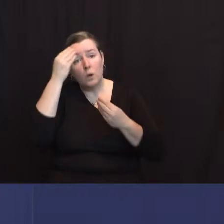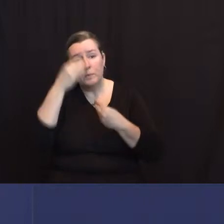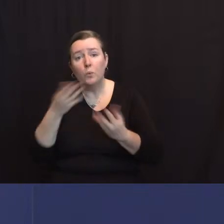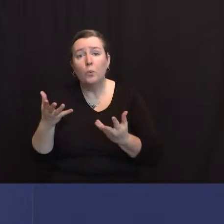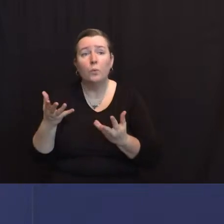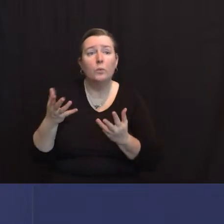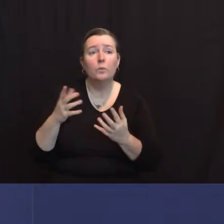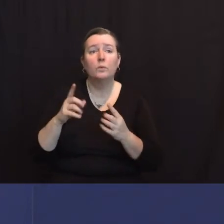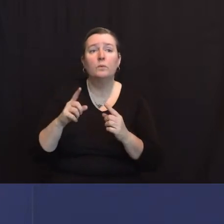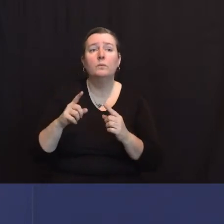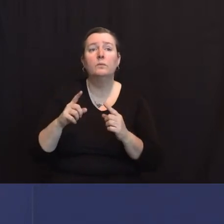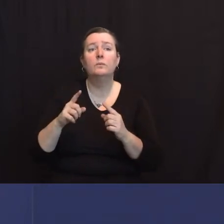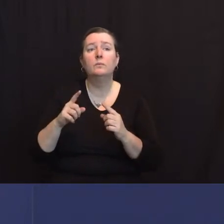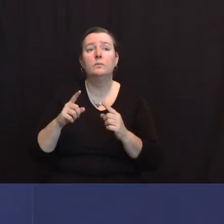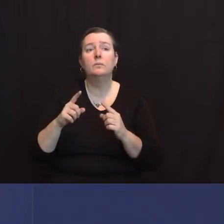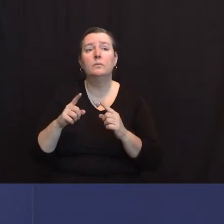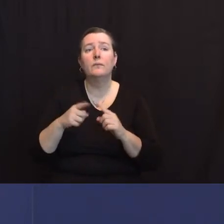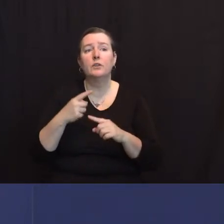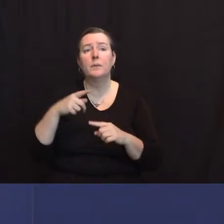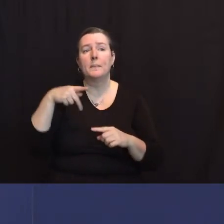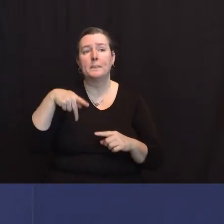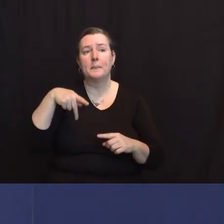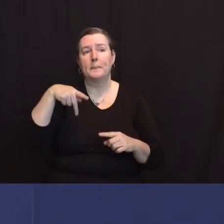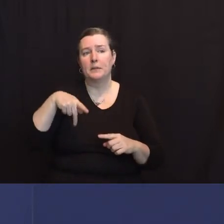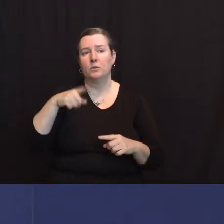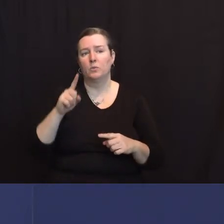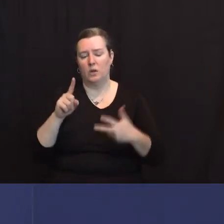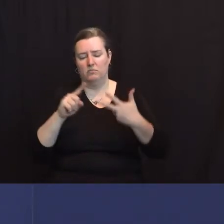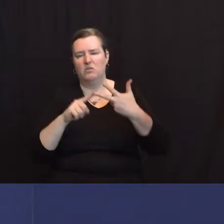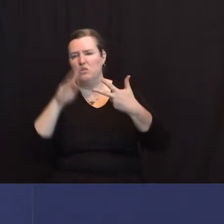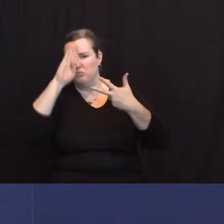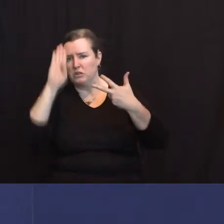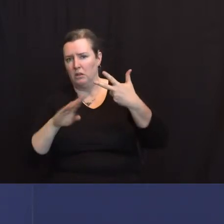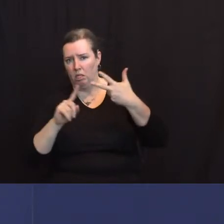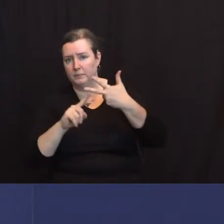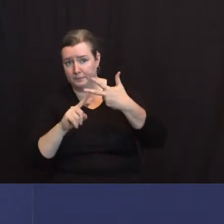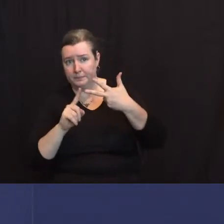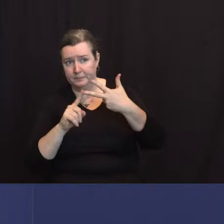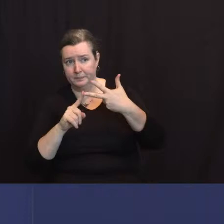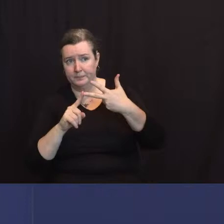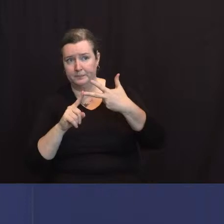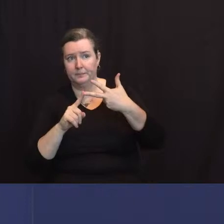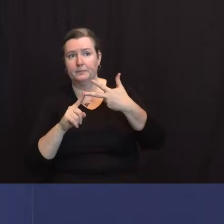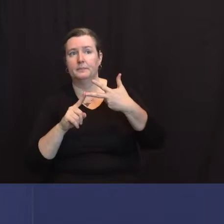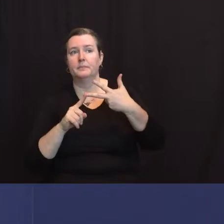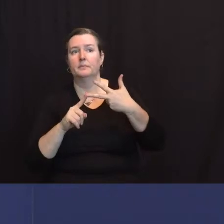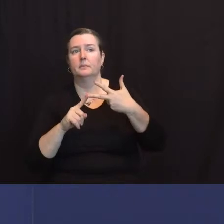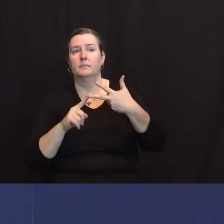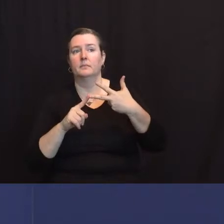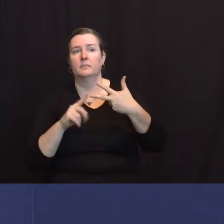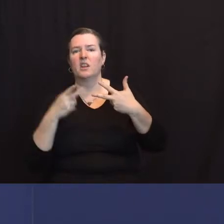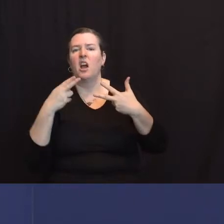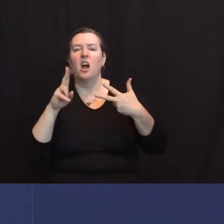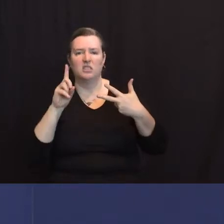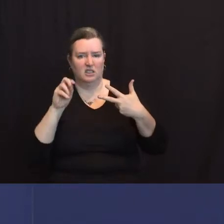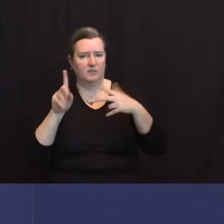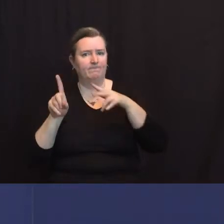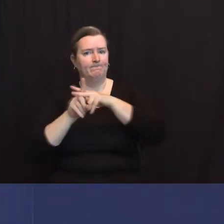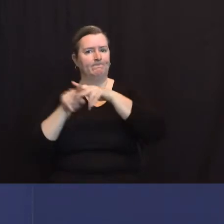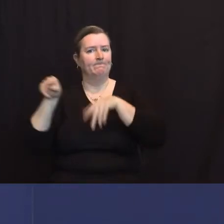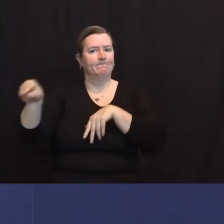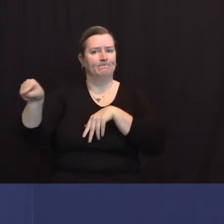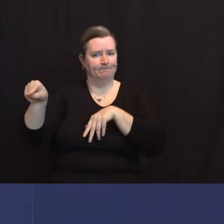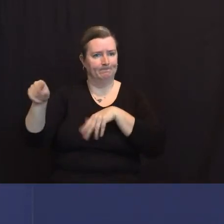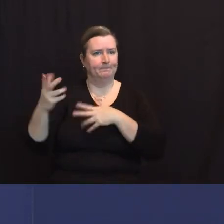P.1 or Brazilian variant in New Jersey. It's up in Hudson County. The 2 cases are linked, and